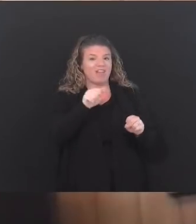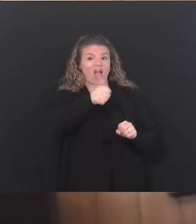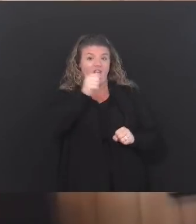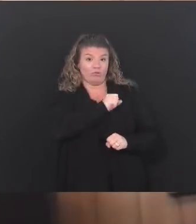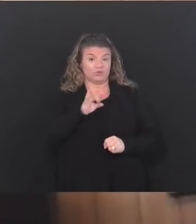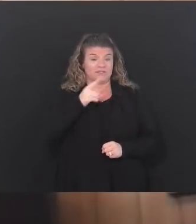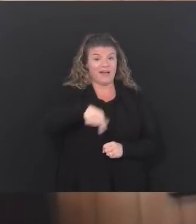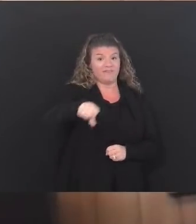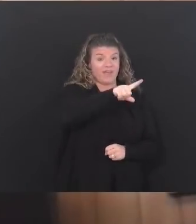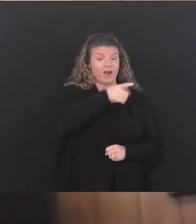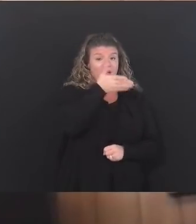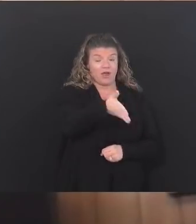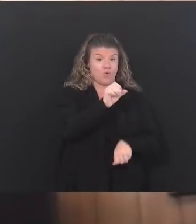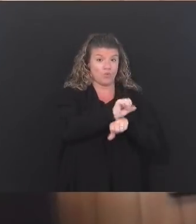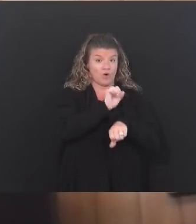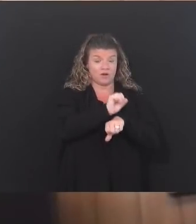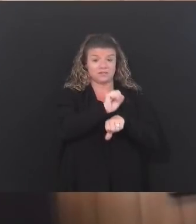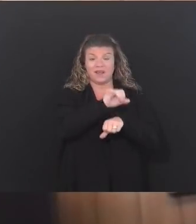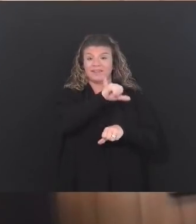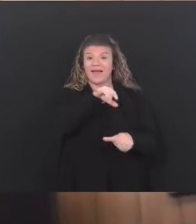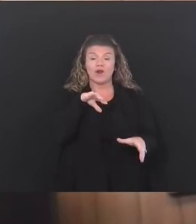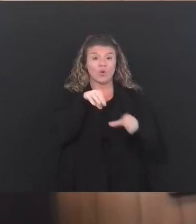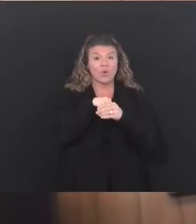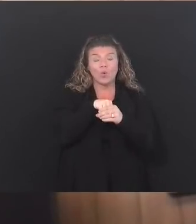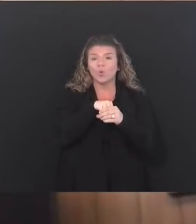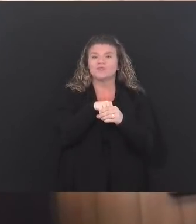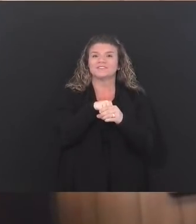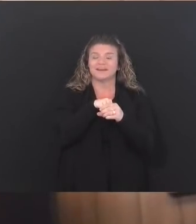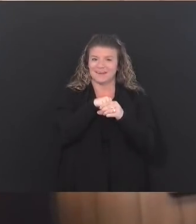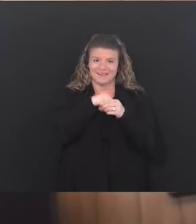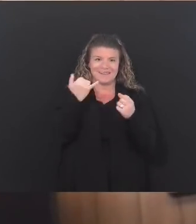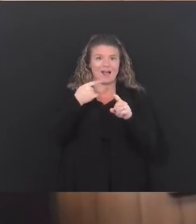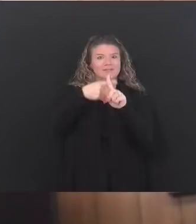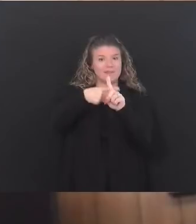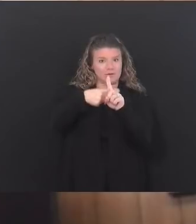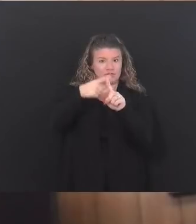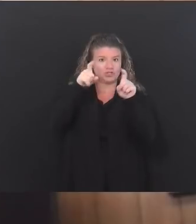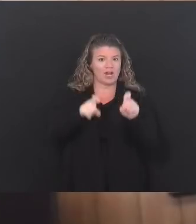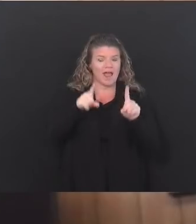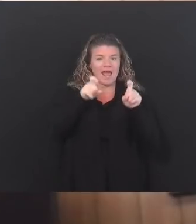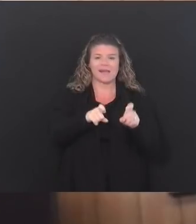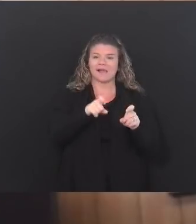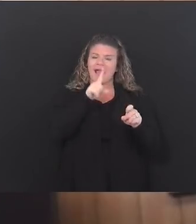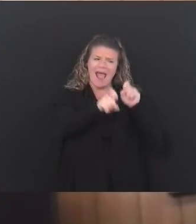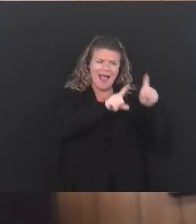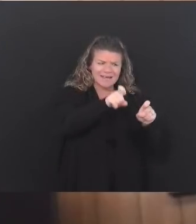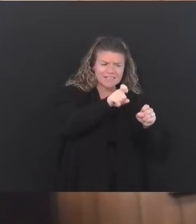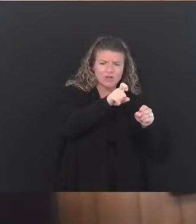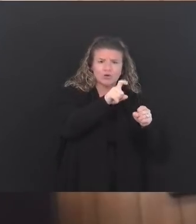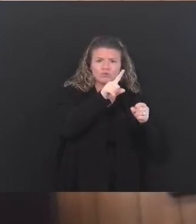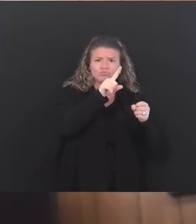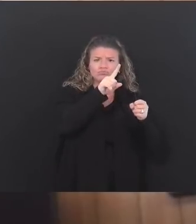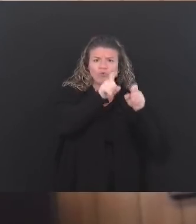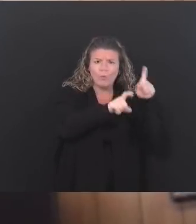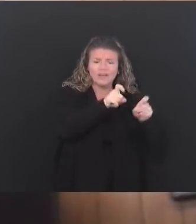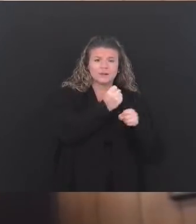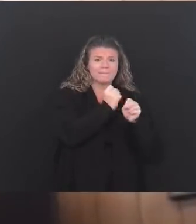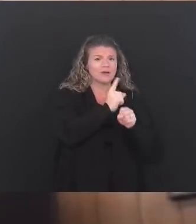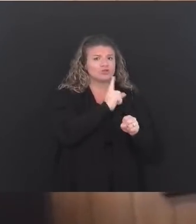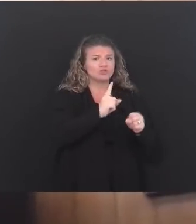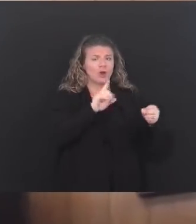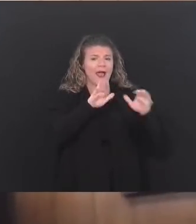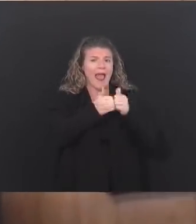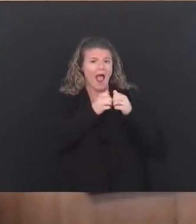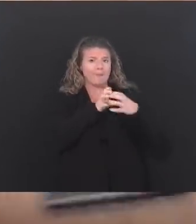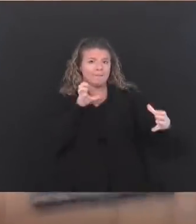and personnel. That includes taking temperatures as well as surveillance questions. In addition to the activities